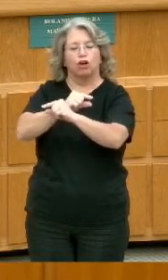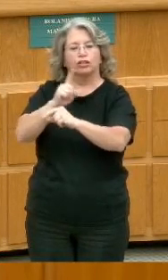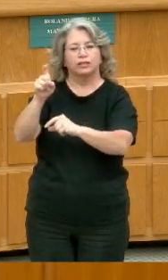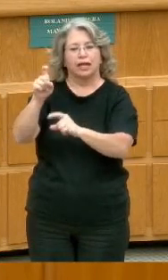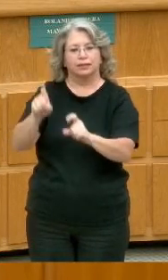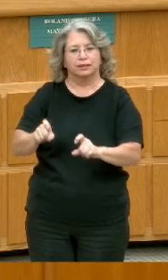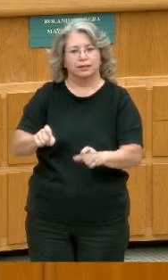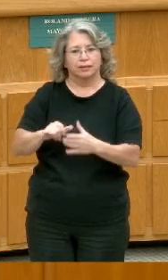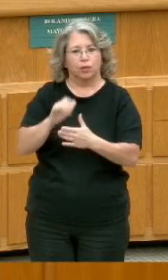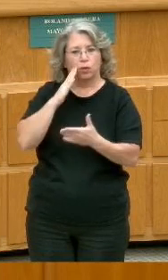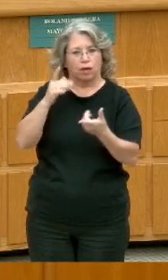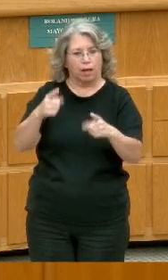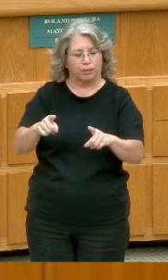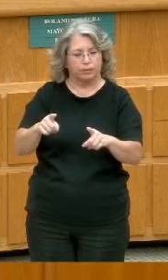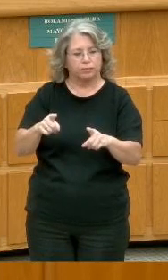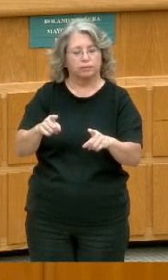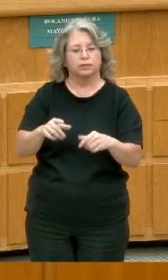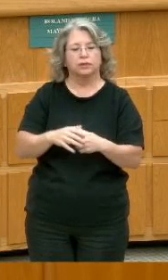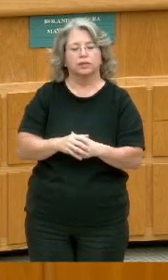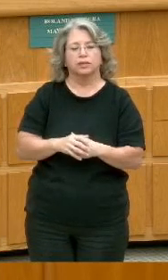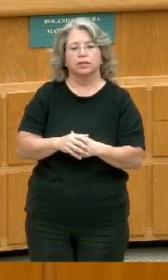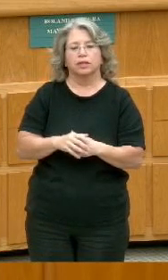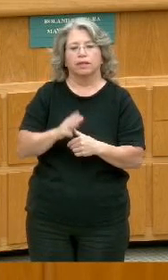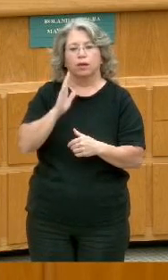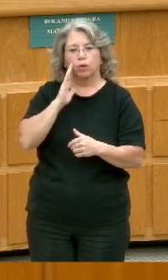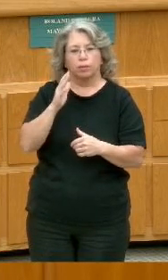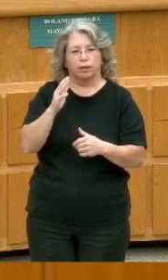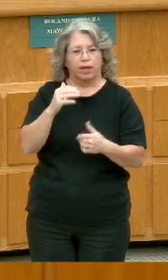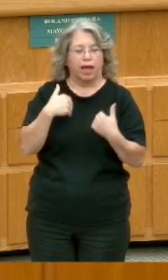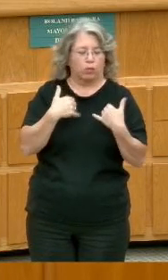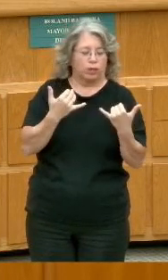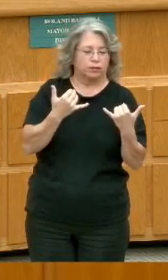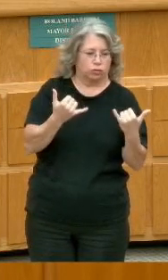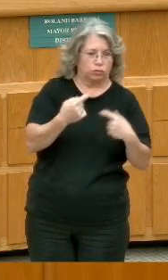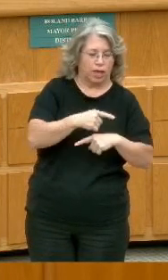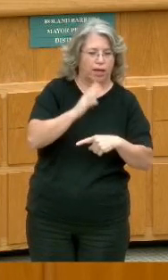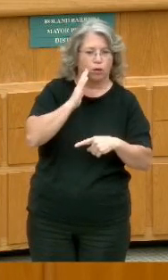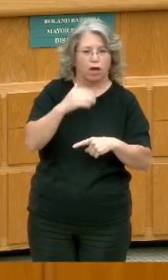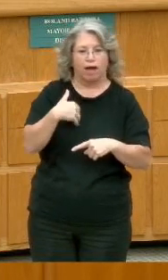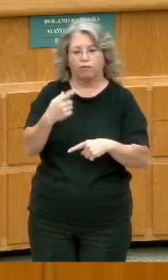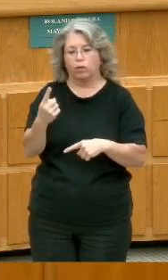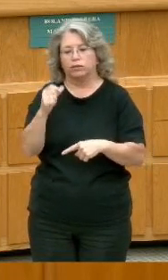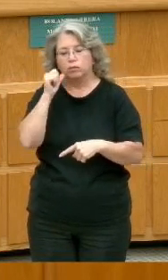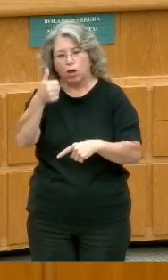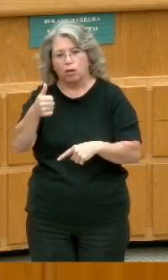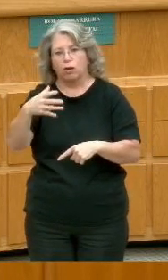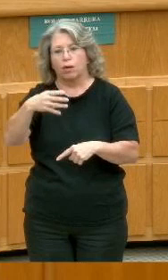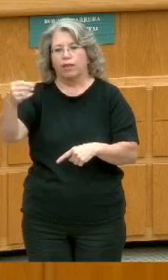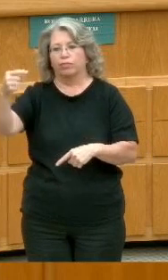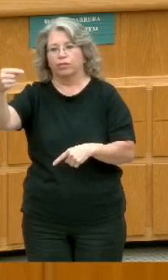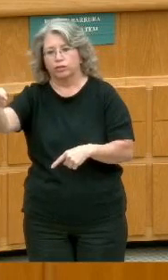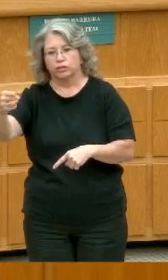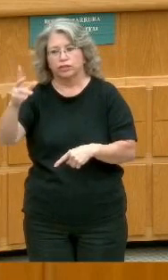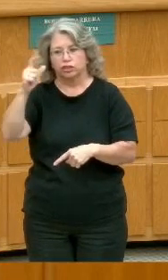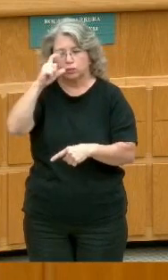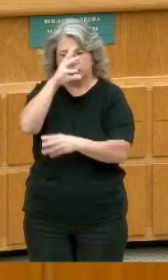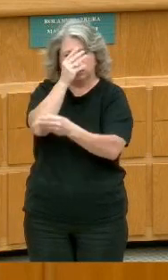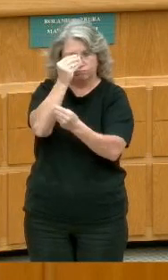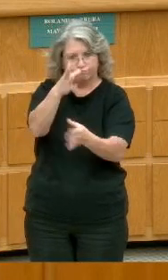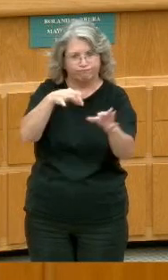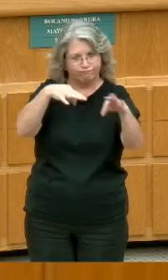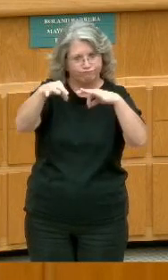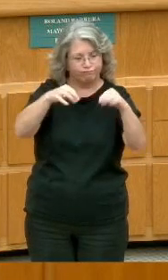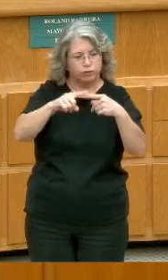they had a test operation. There'll be one tomorrow and Thursday. And she wants to inform the community because there's still some slots